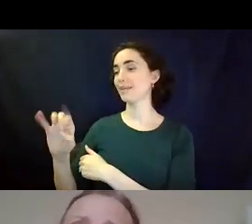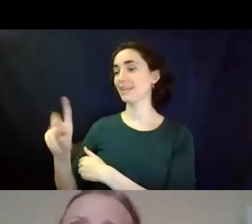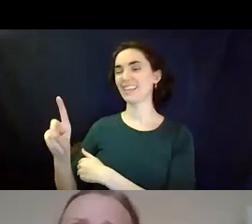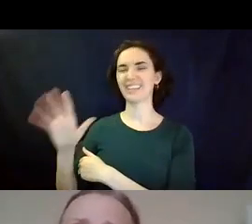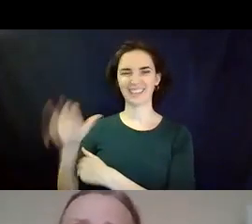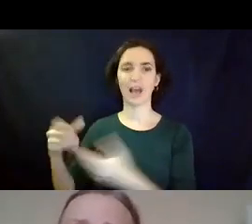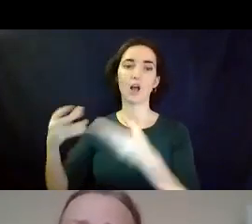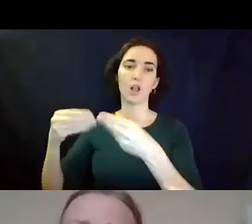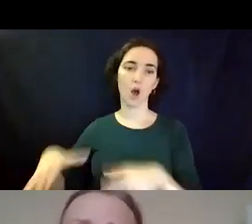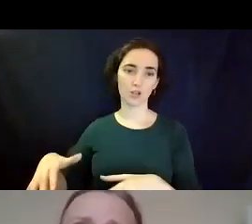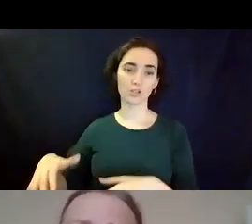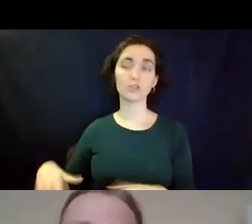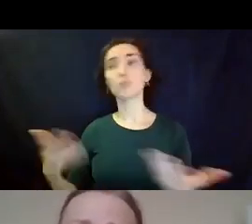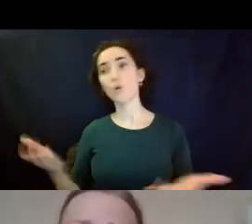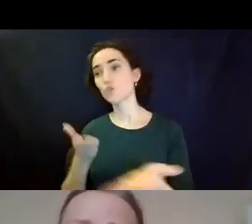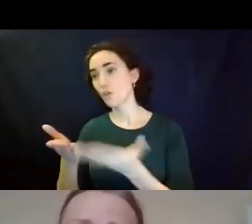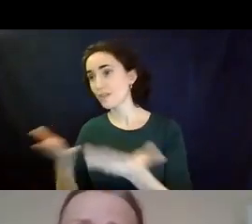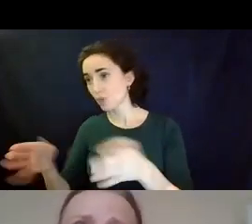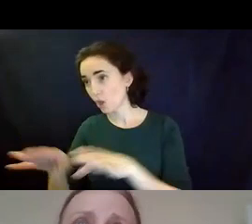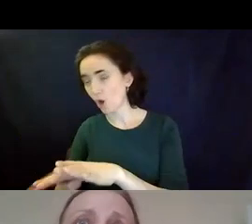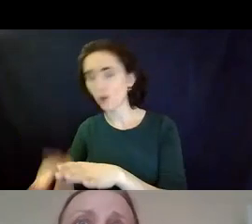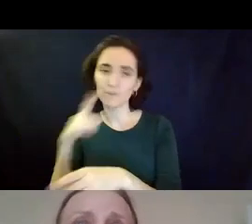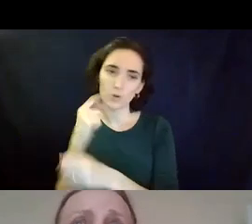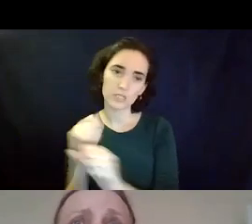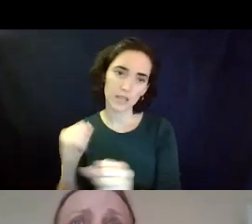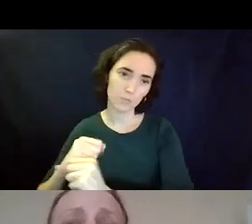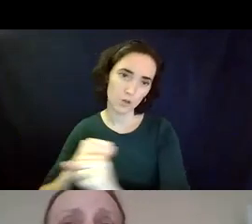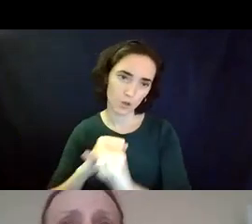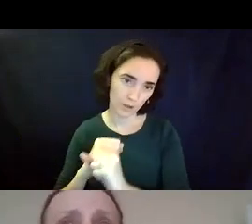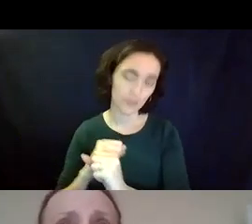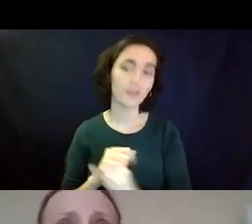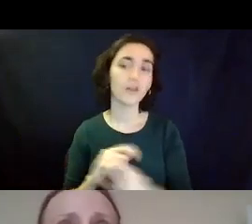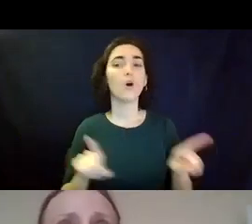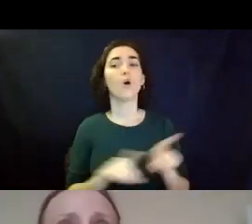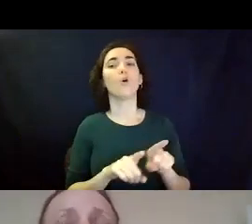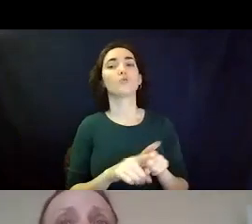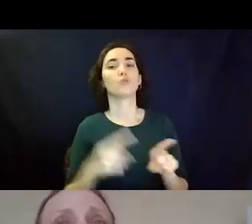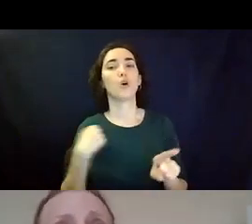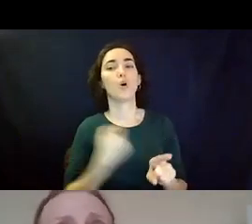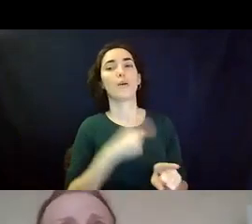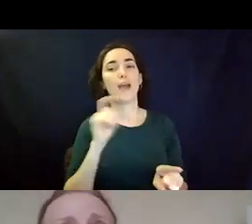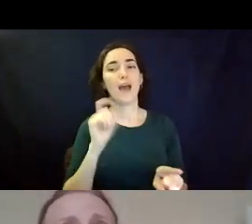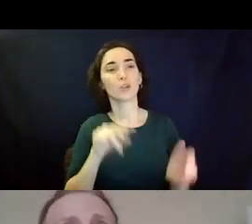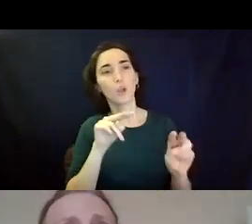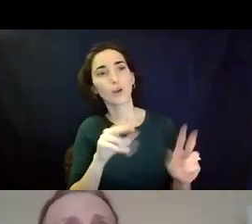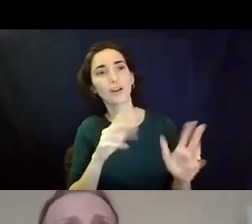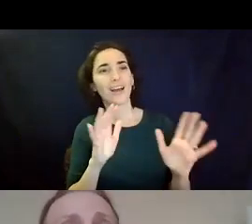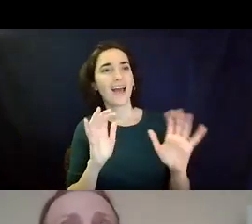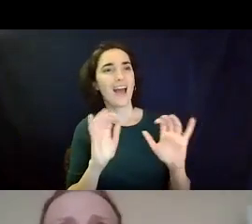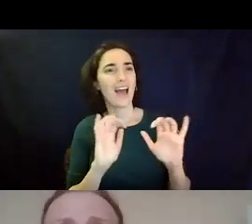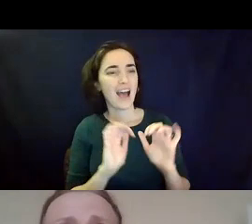to closing those services for safety purposes, we've also had to look at how do we keep